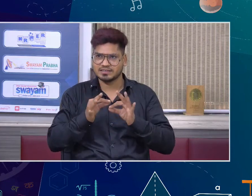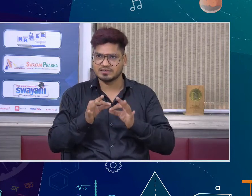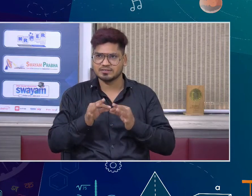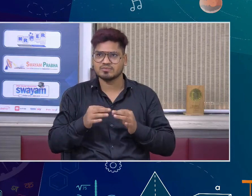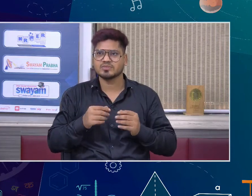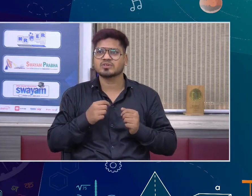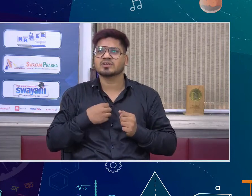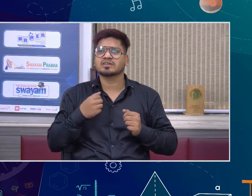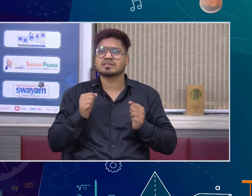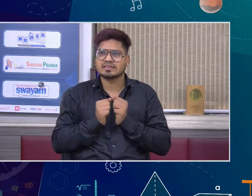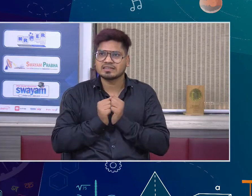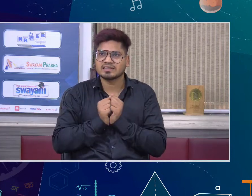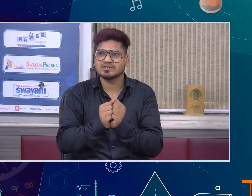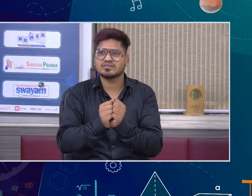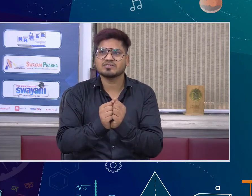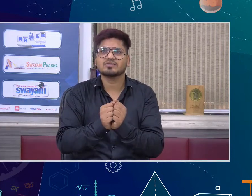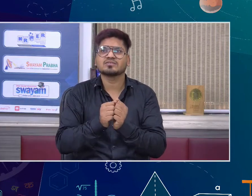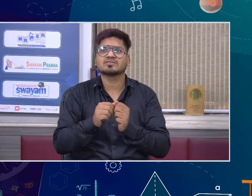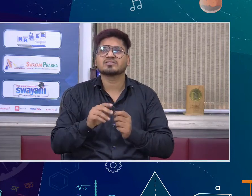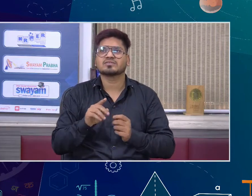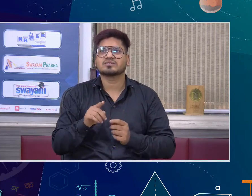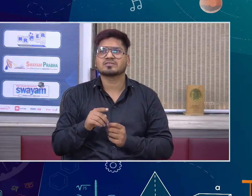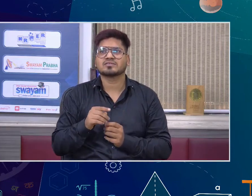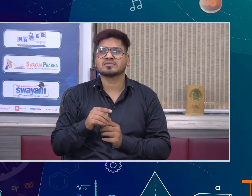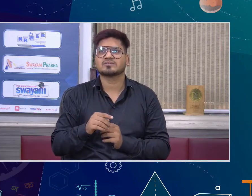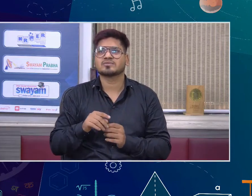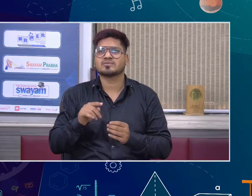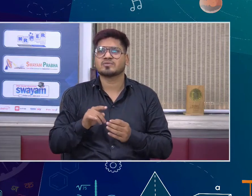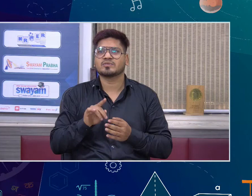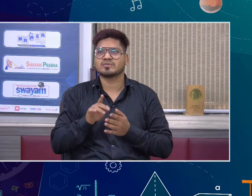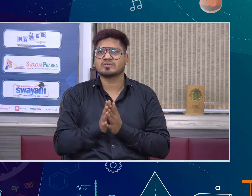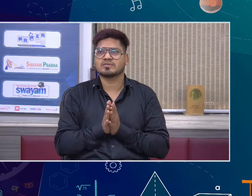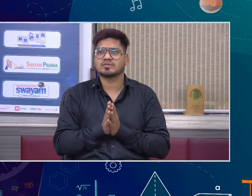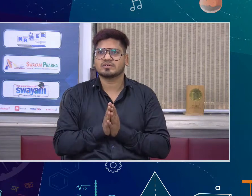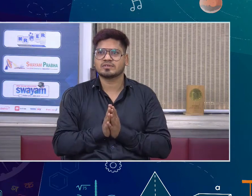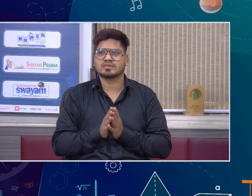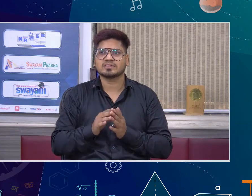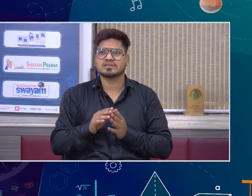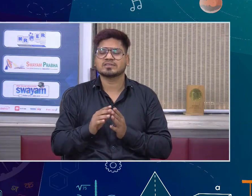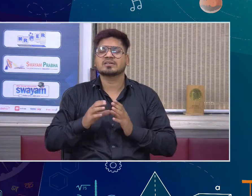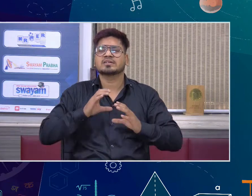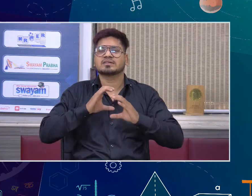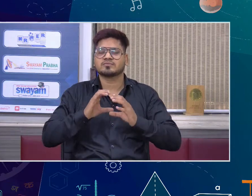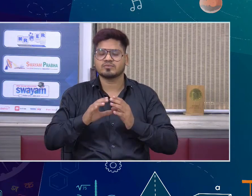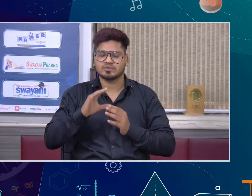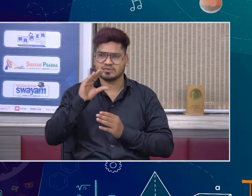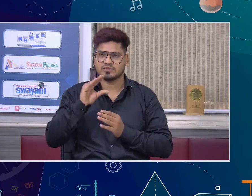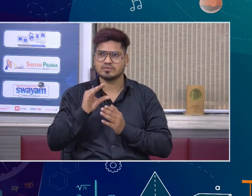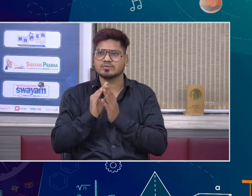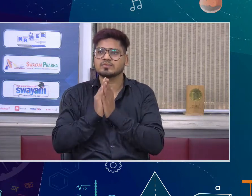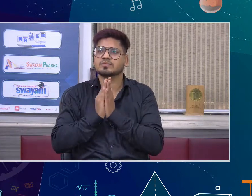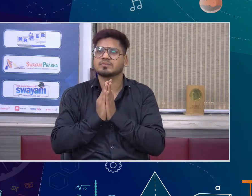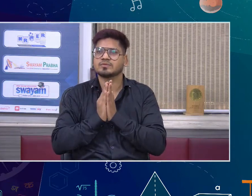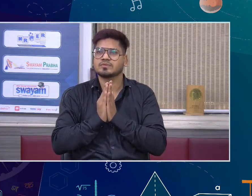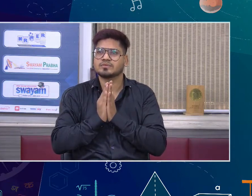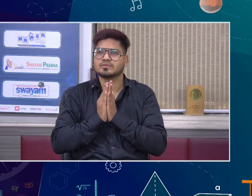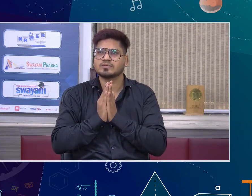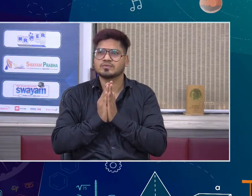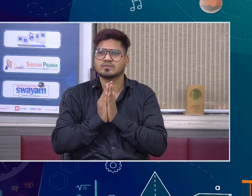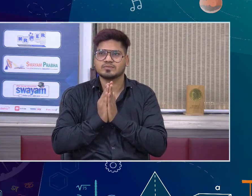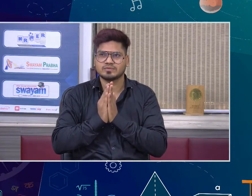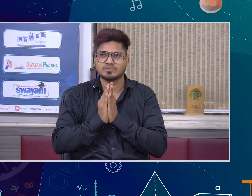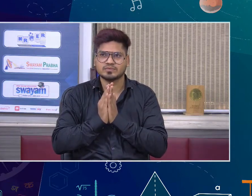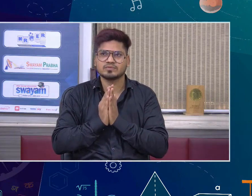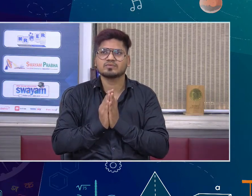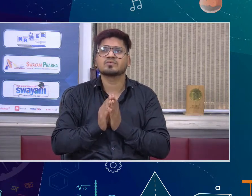with us. So, just decrease the pace of your conversation. Yeah, sure. I'll do it.